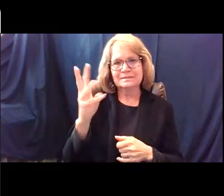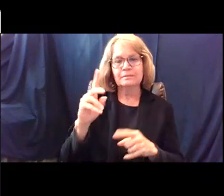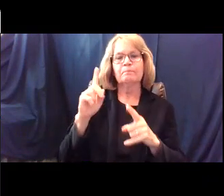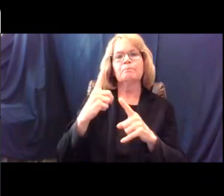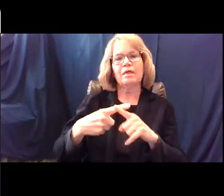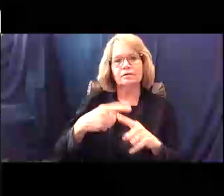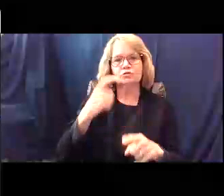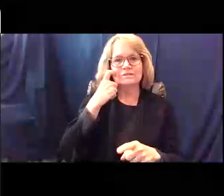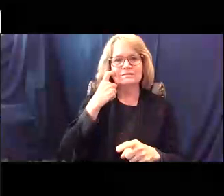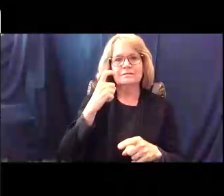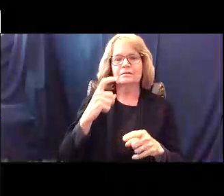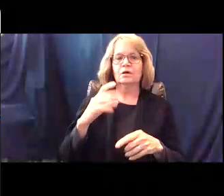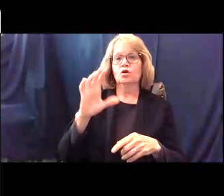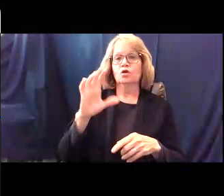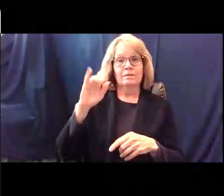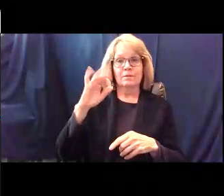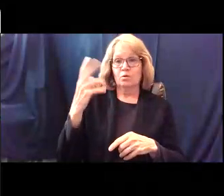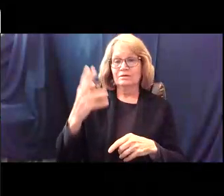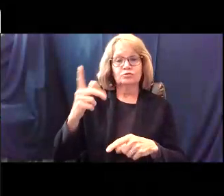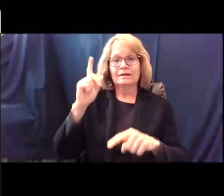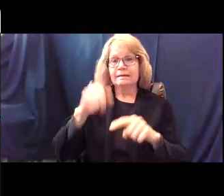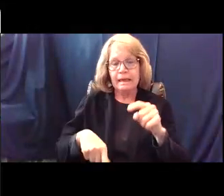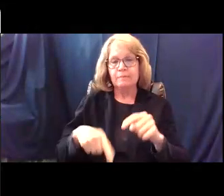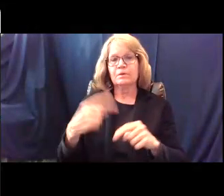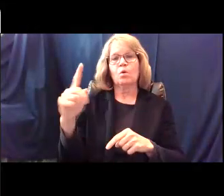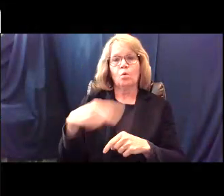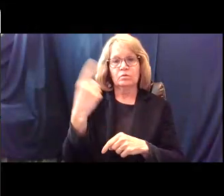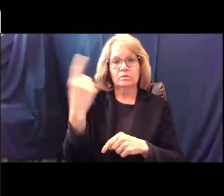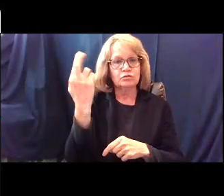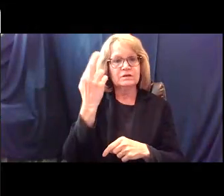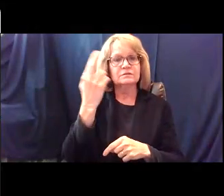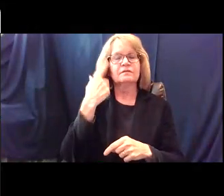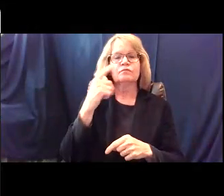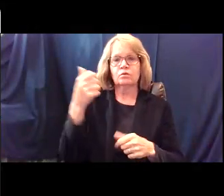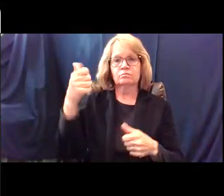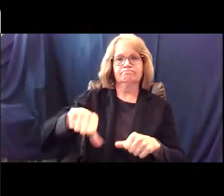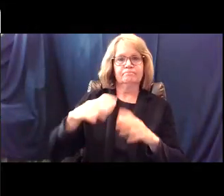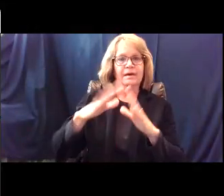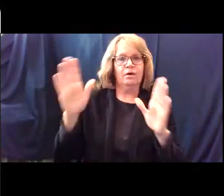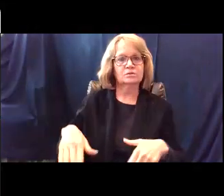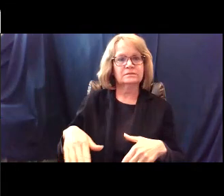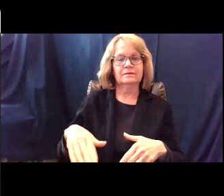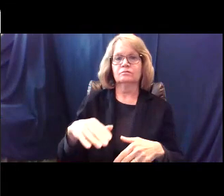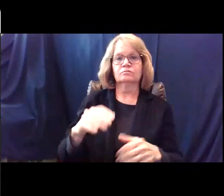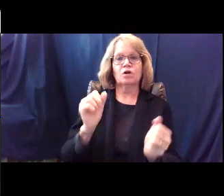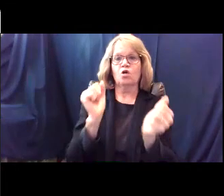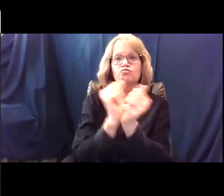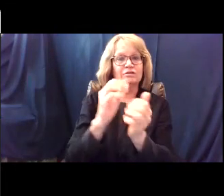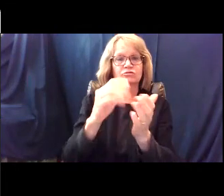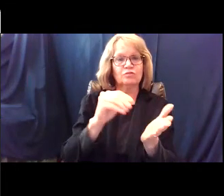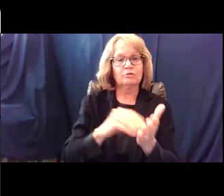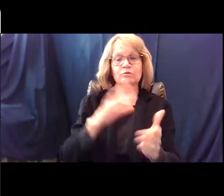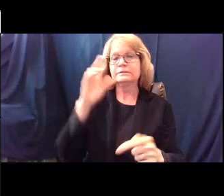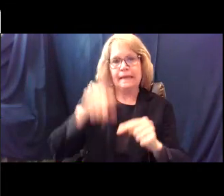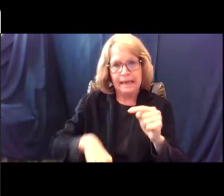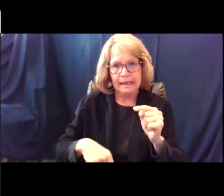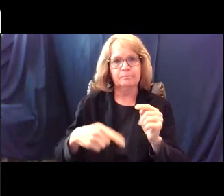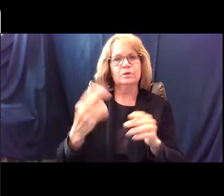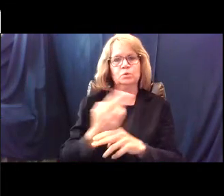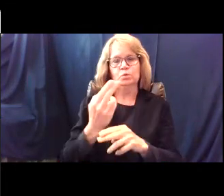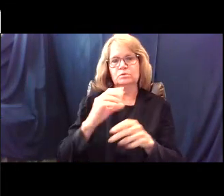sole factor in denying housing. Arrest records can't be used in the application process. So the concern here is